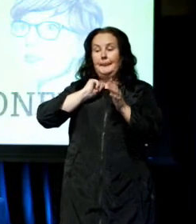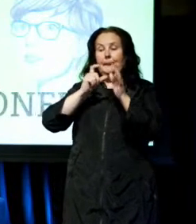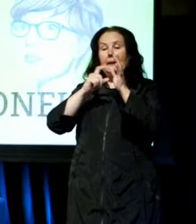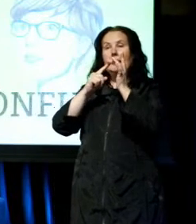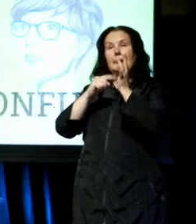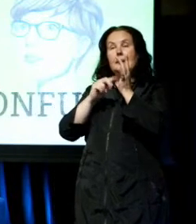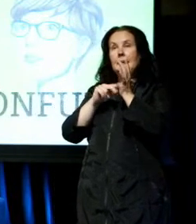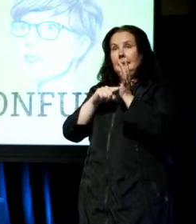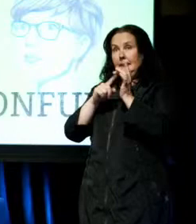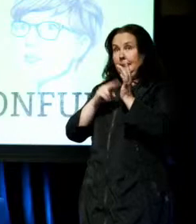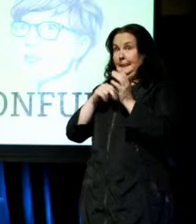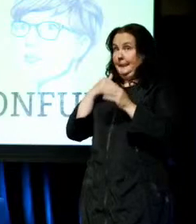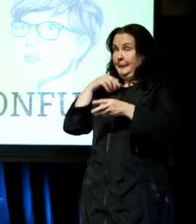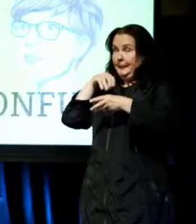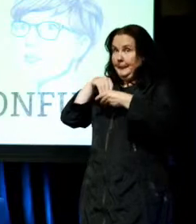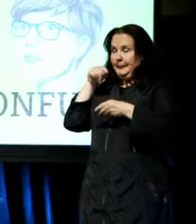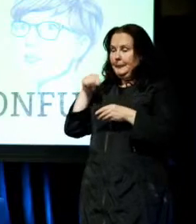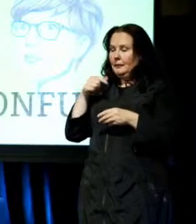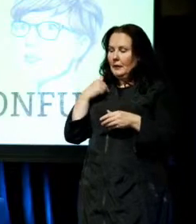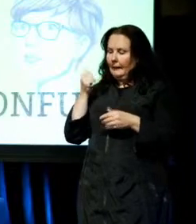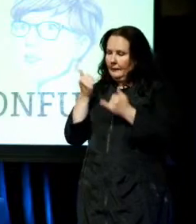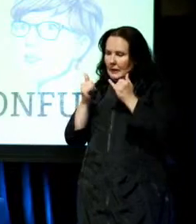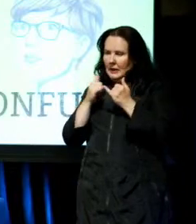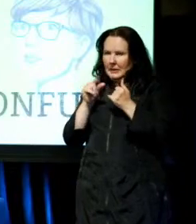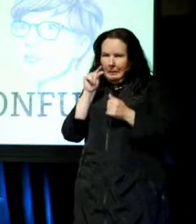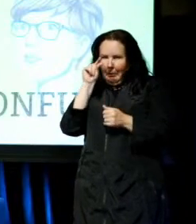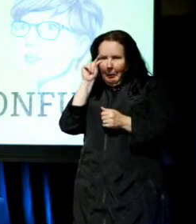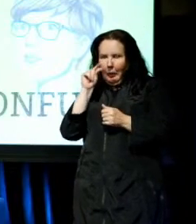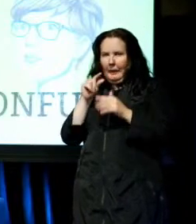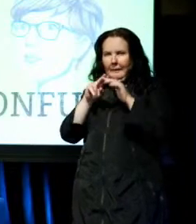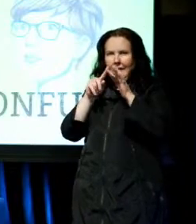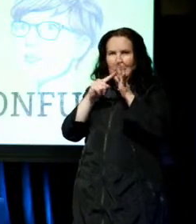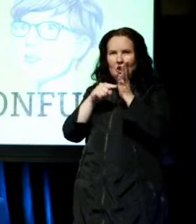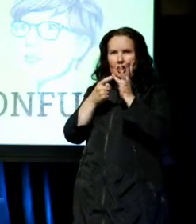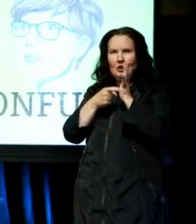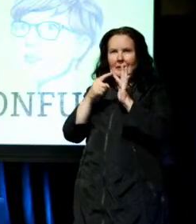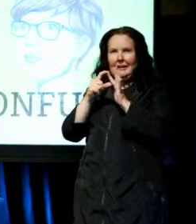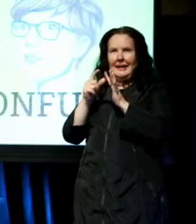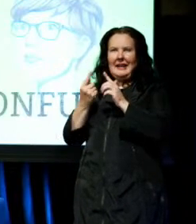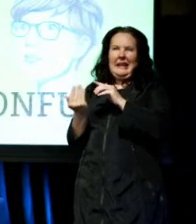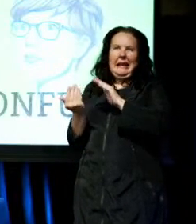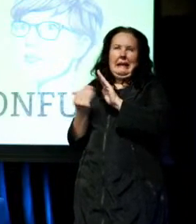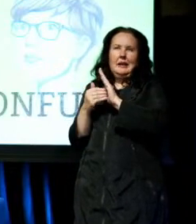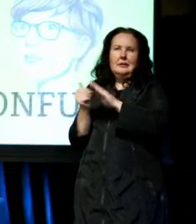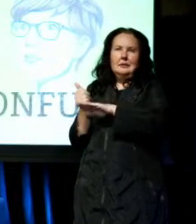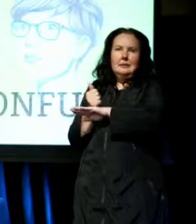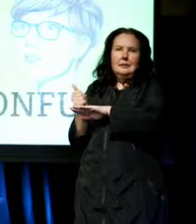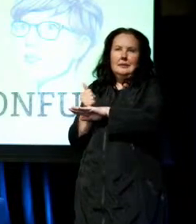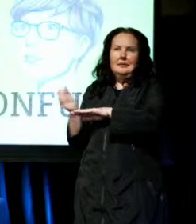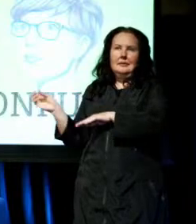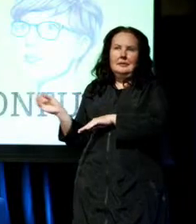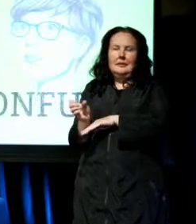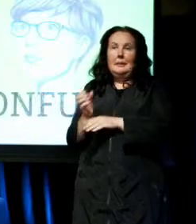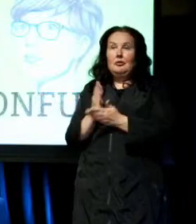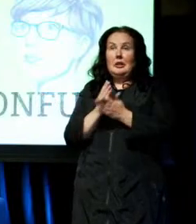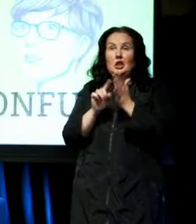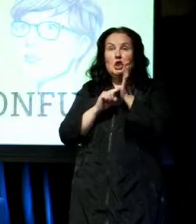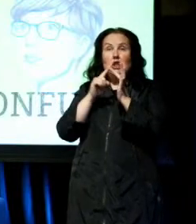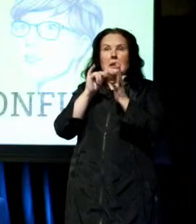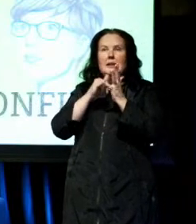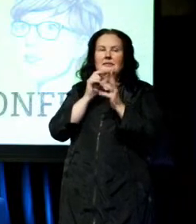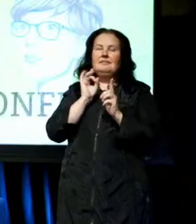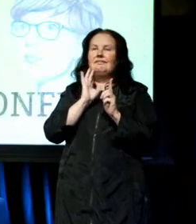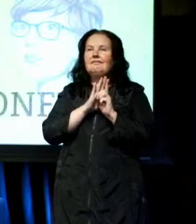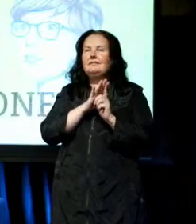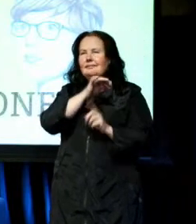I was very small featured extra or something. But really, Jess was the genius behind